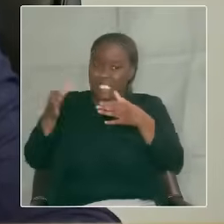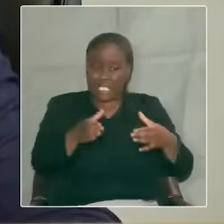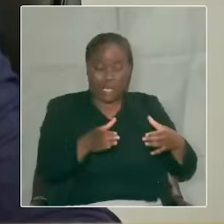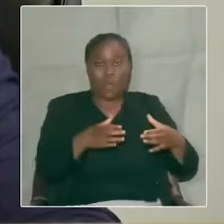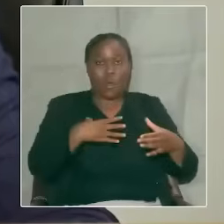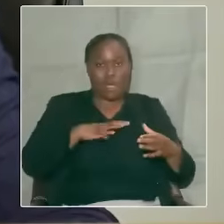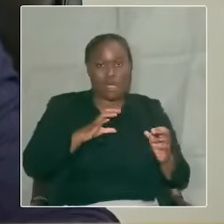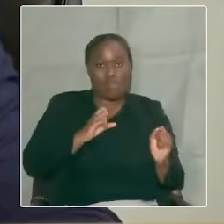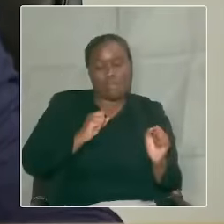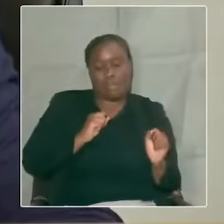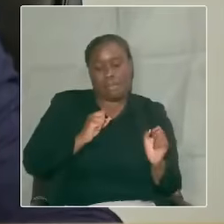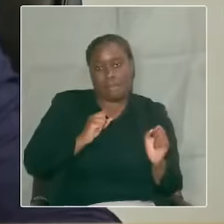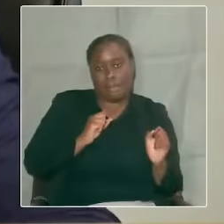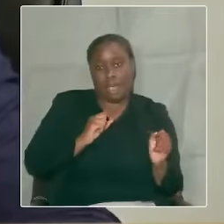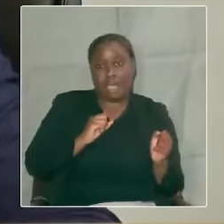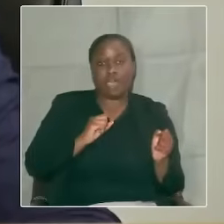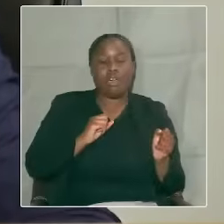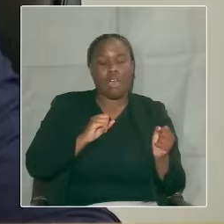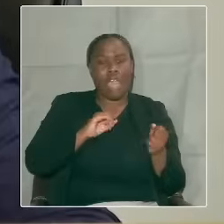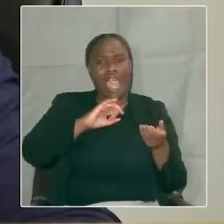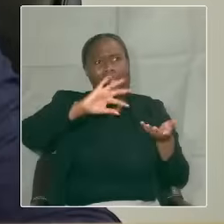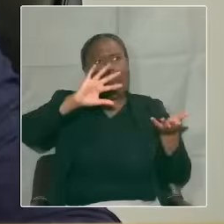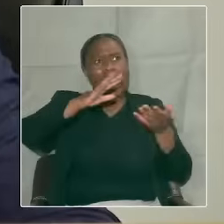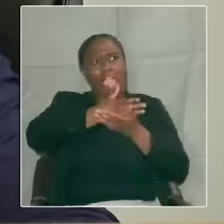to know what, not briefing everybody